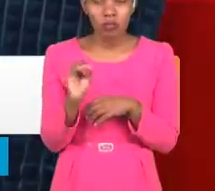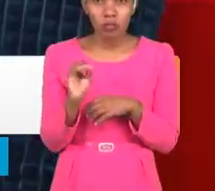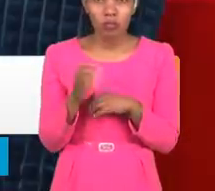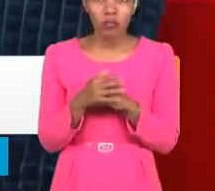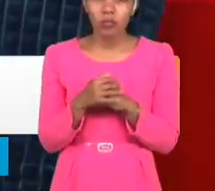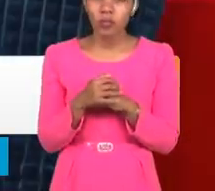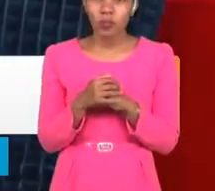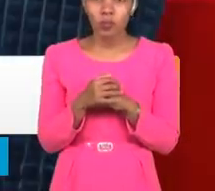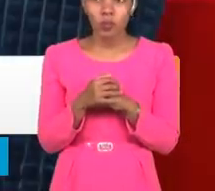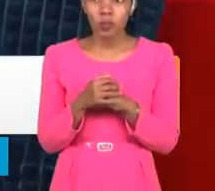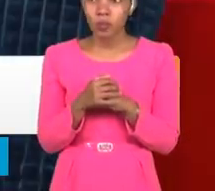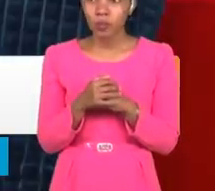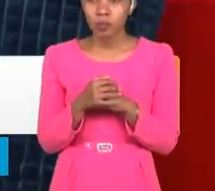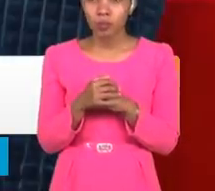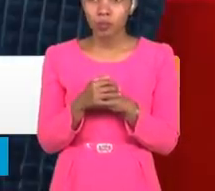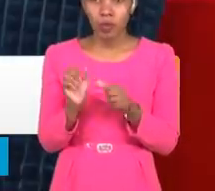yeah.